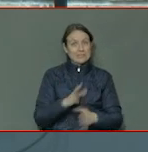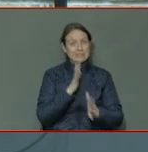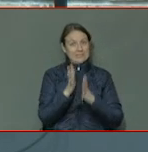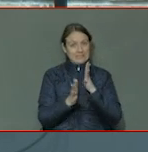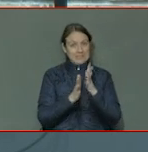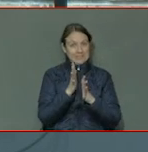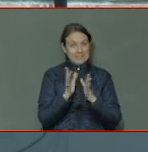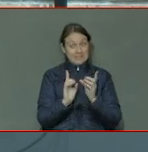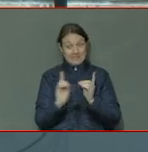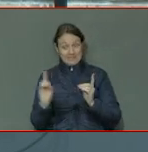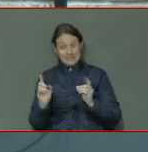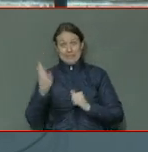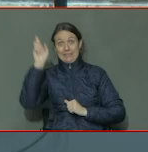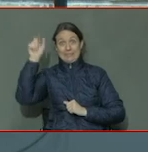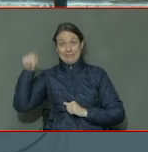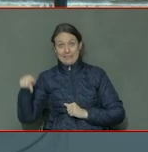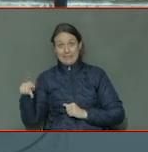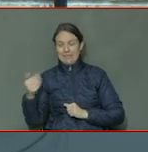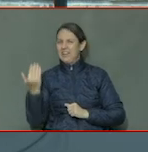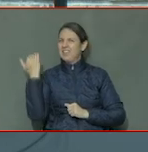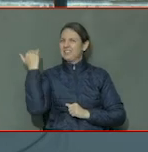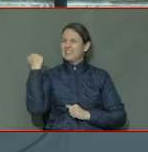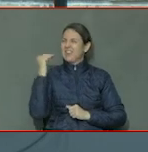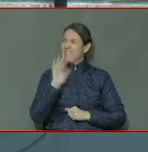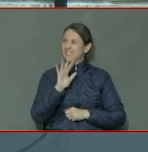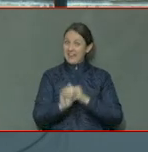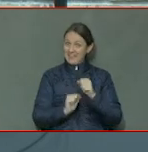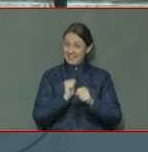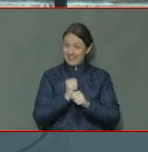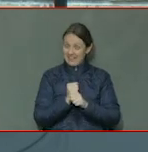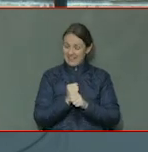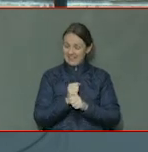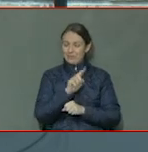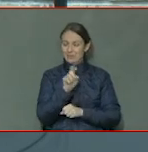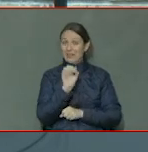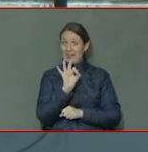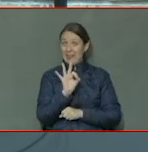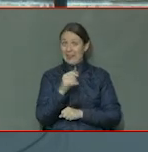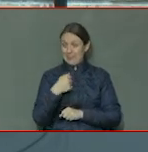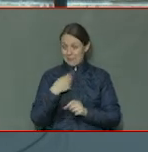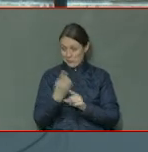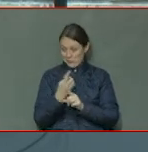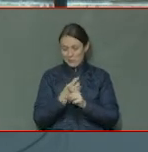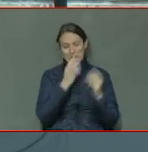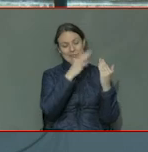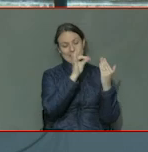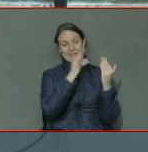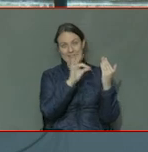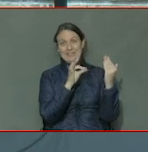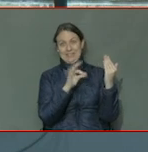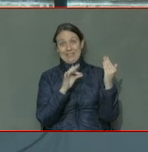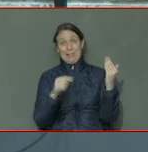the last 5 years, I've been marking this question 3 in the final exam. So please